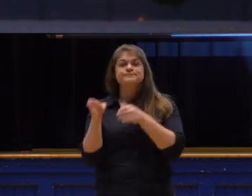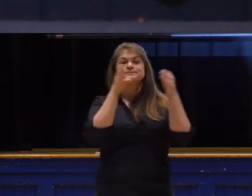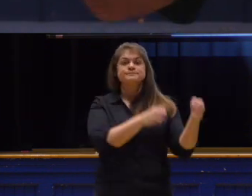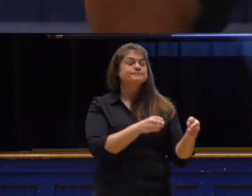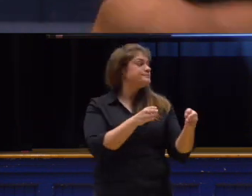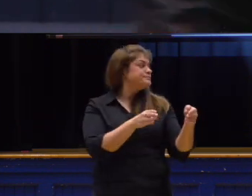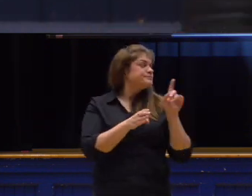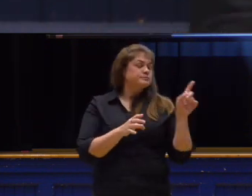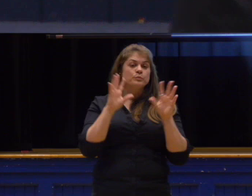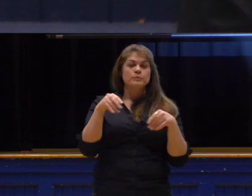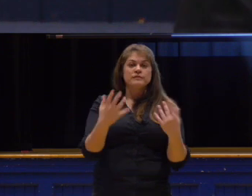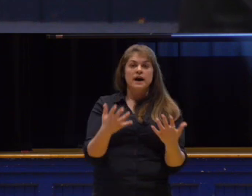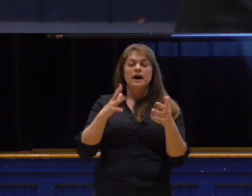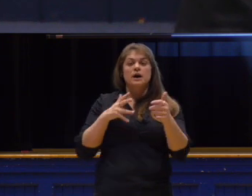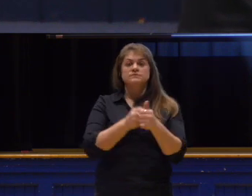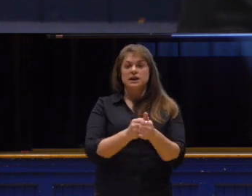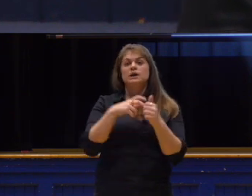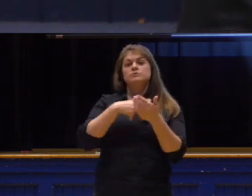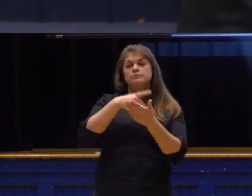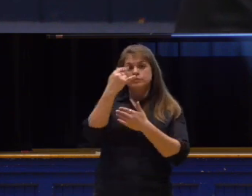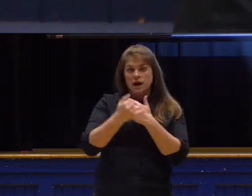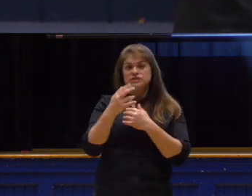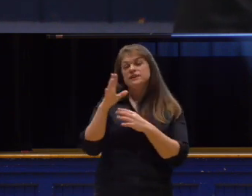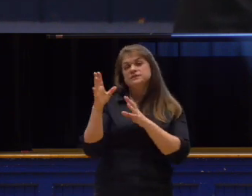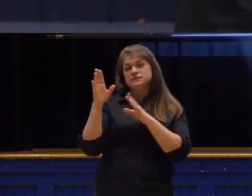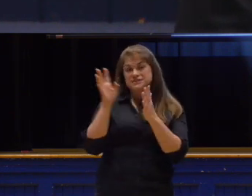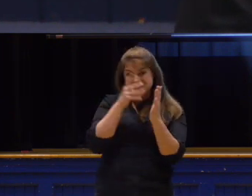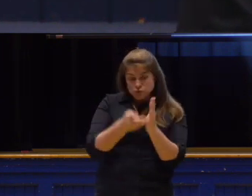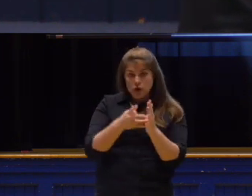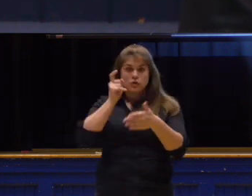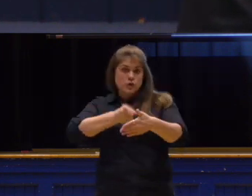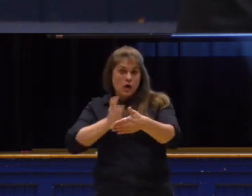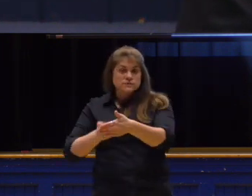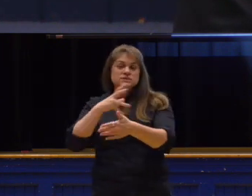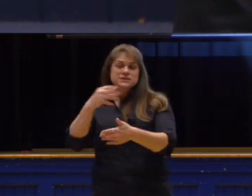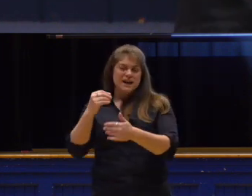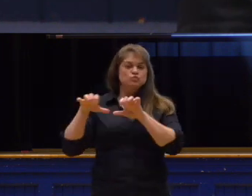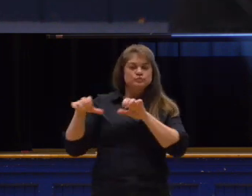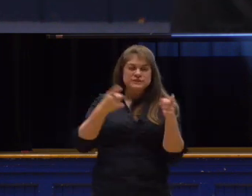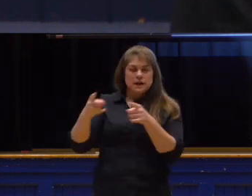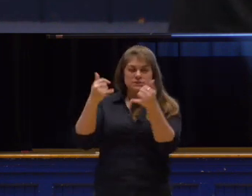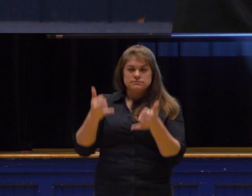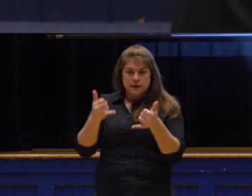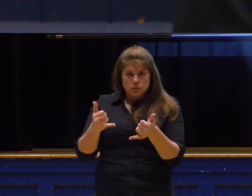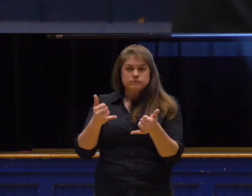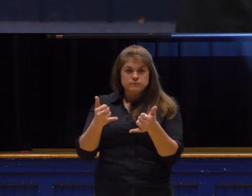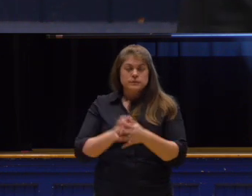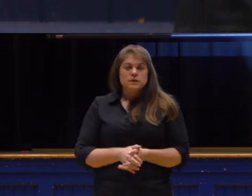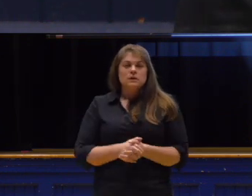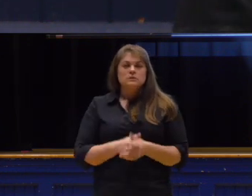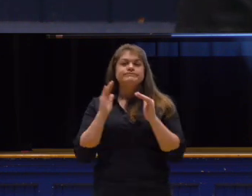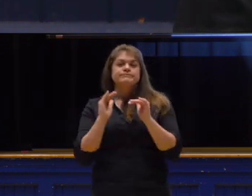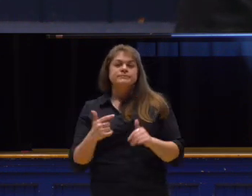MassDOT will provide an update on the construction project schedule, cost, and early construction activity that is underway. Then